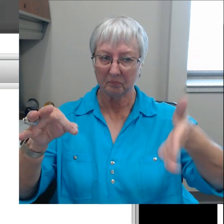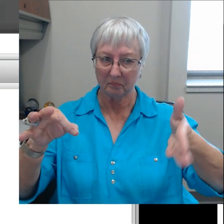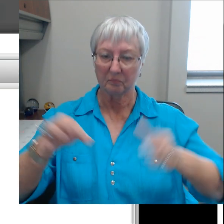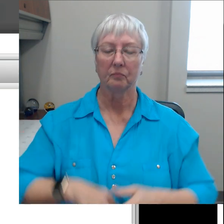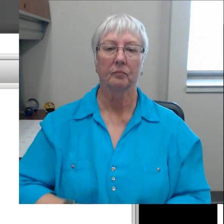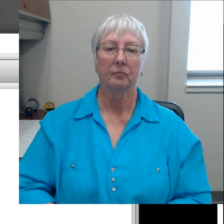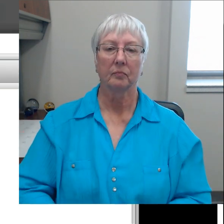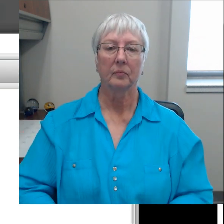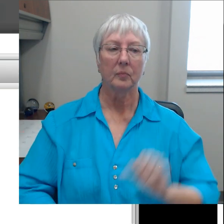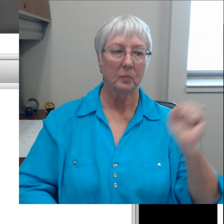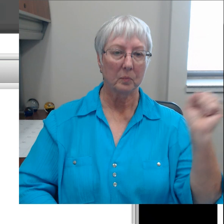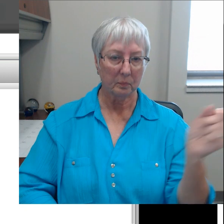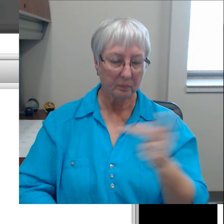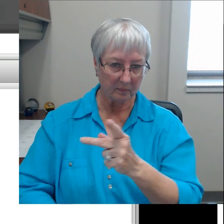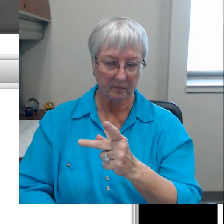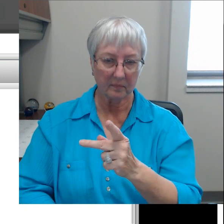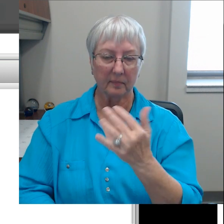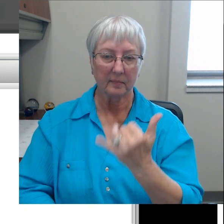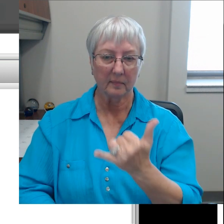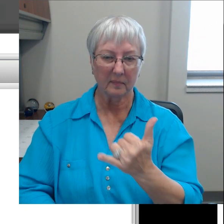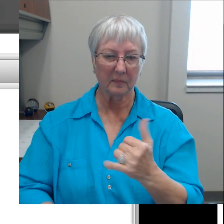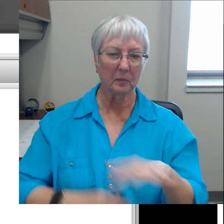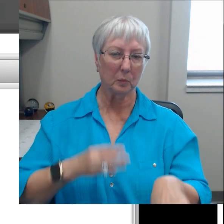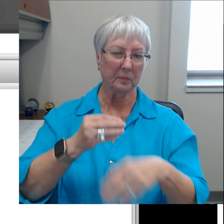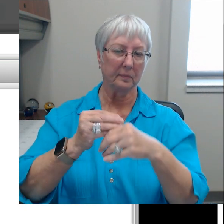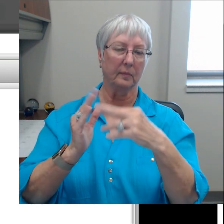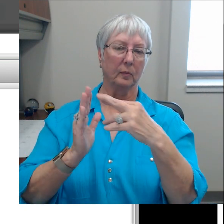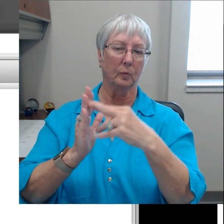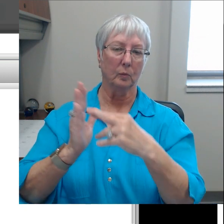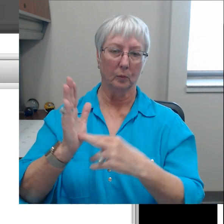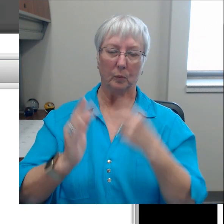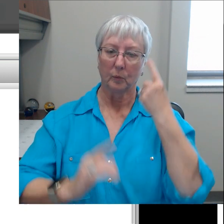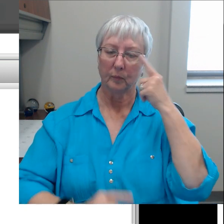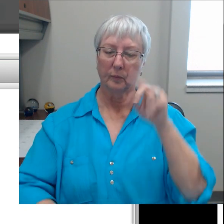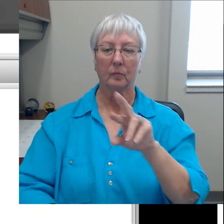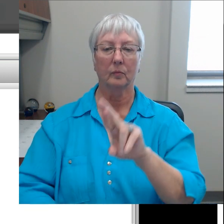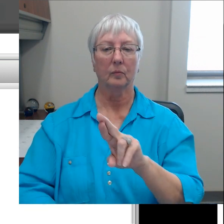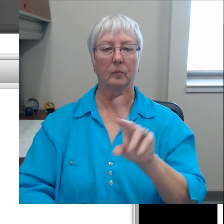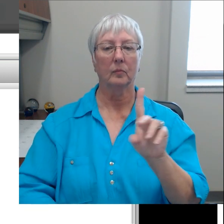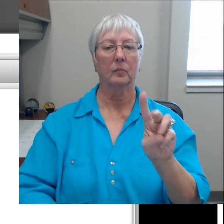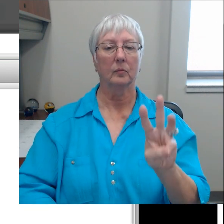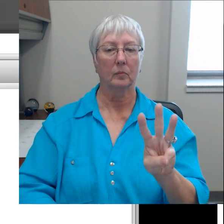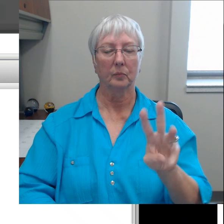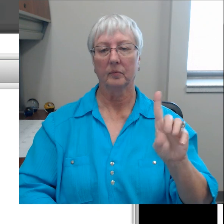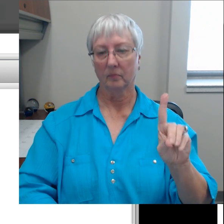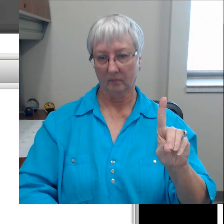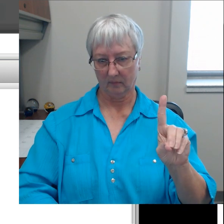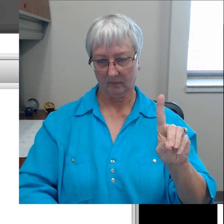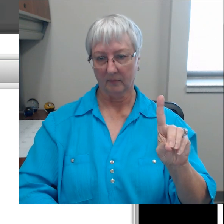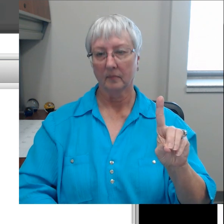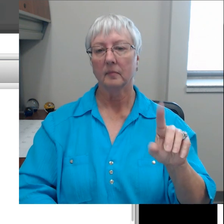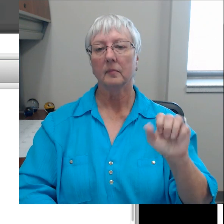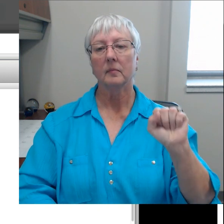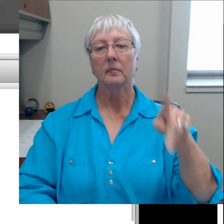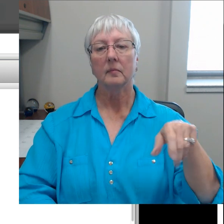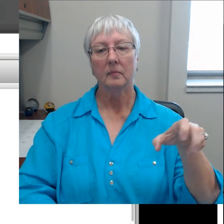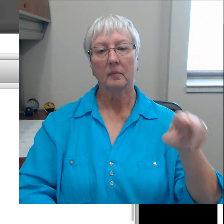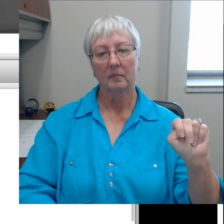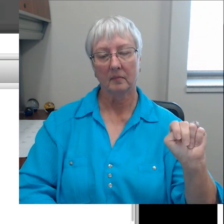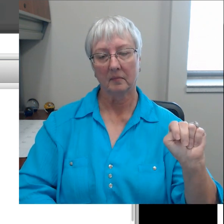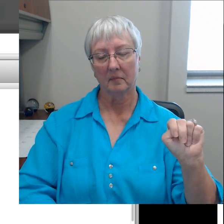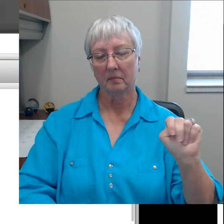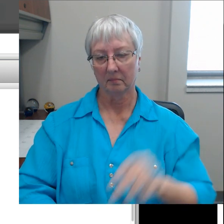CSS. First, we'll add a rule to have these RWD line spans display as block elements by default. And we'll add these